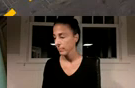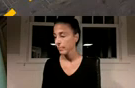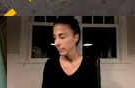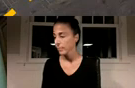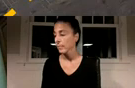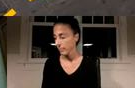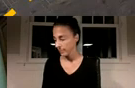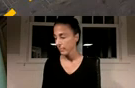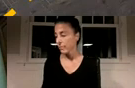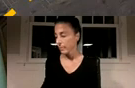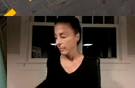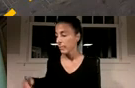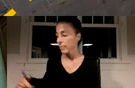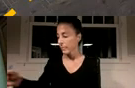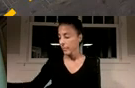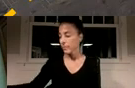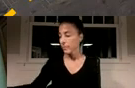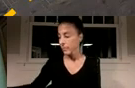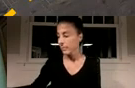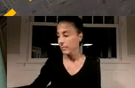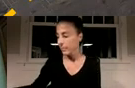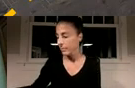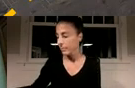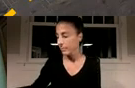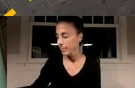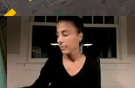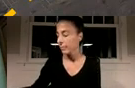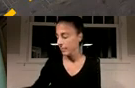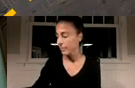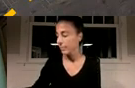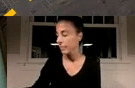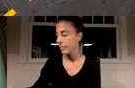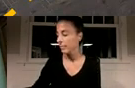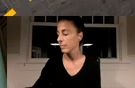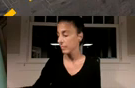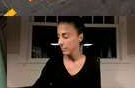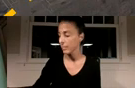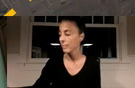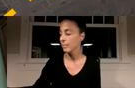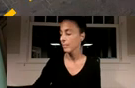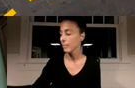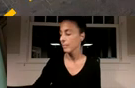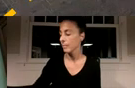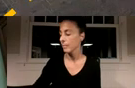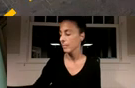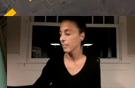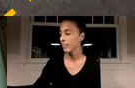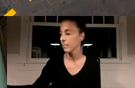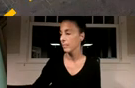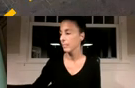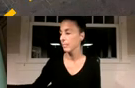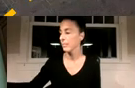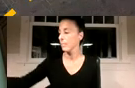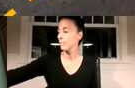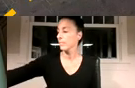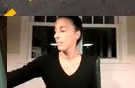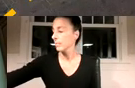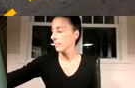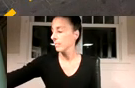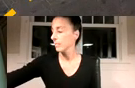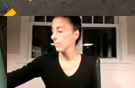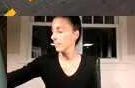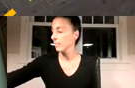and bold that, because, you know, I hear that often from residents in the HOA that I'm in. And